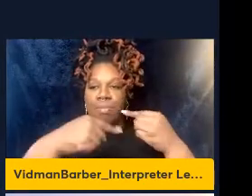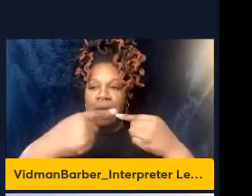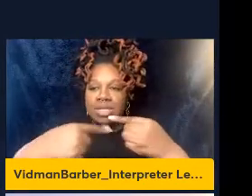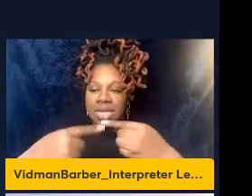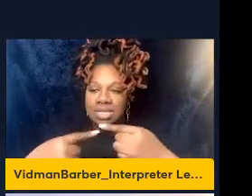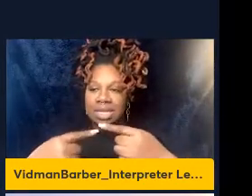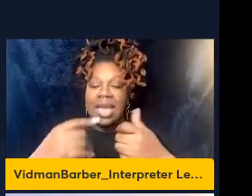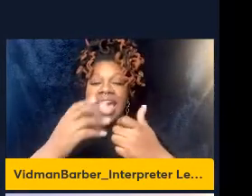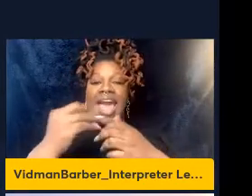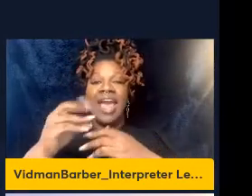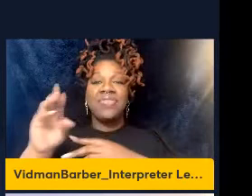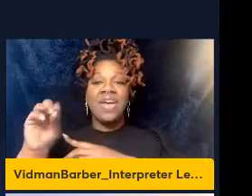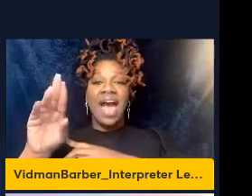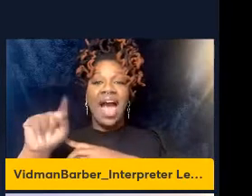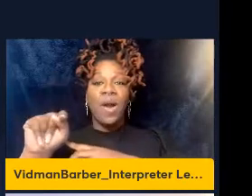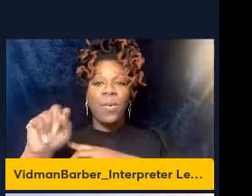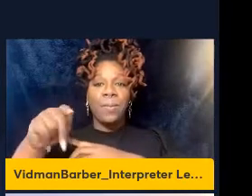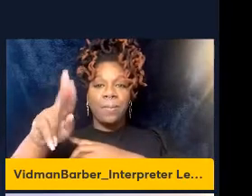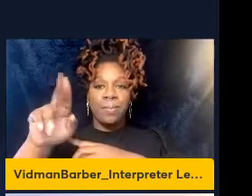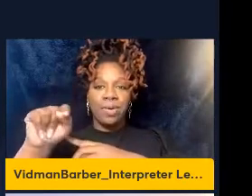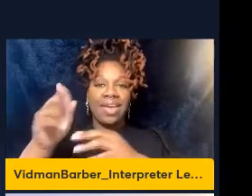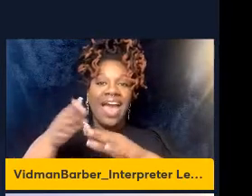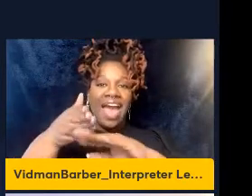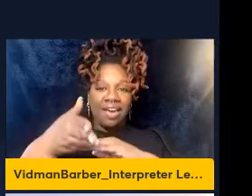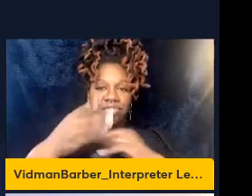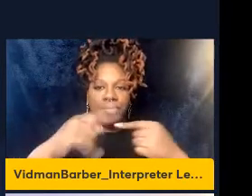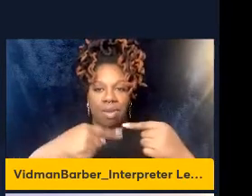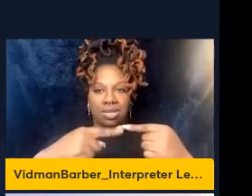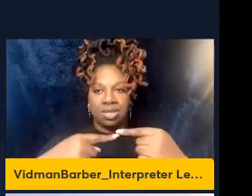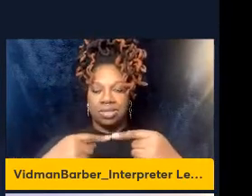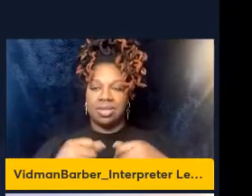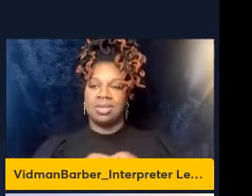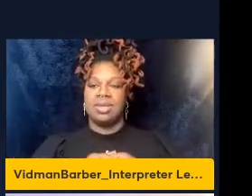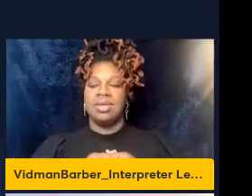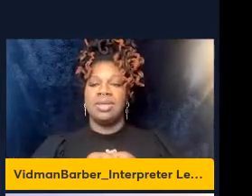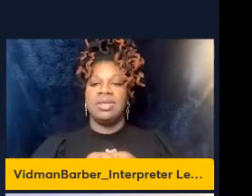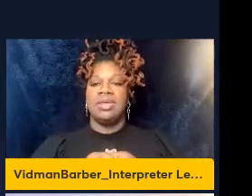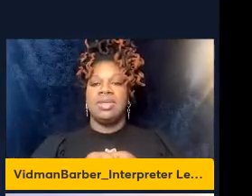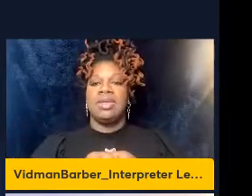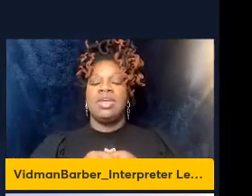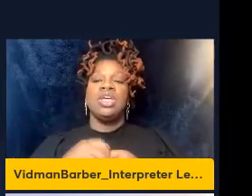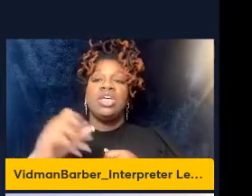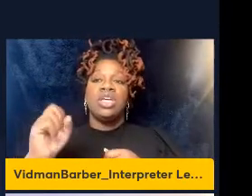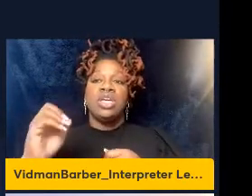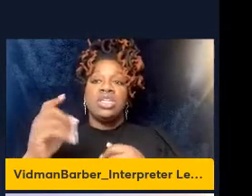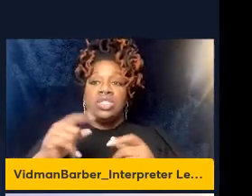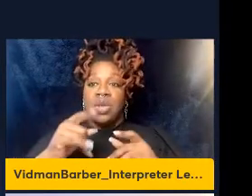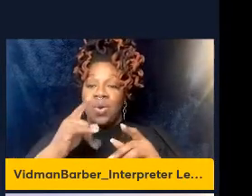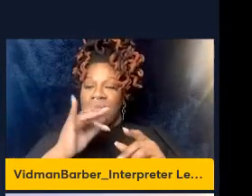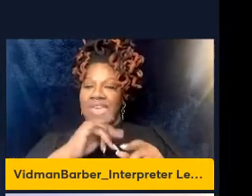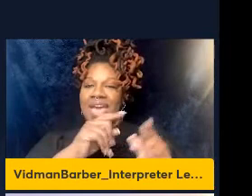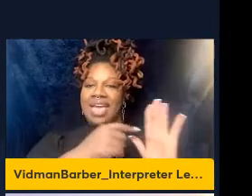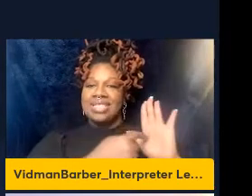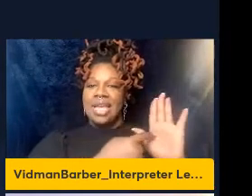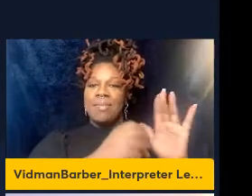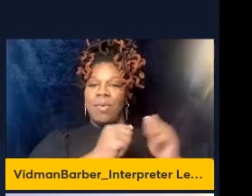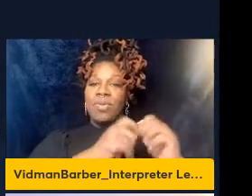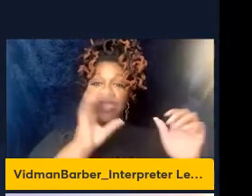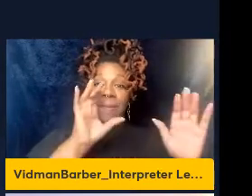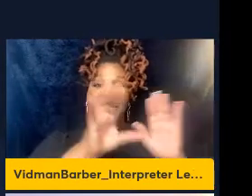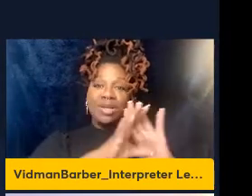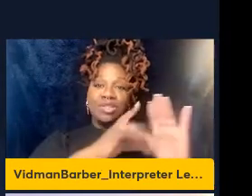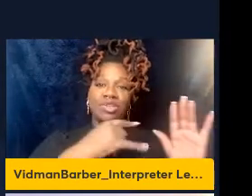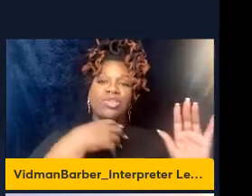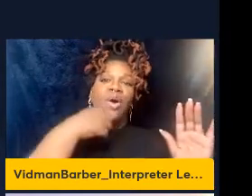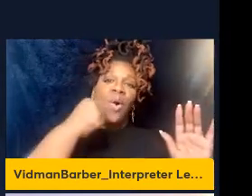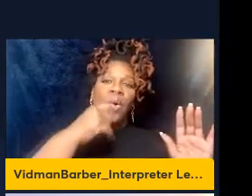is occurring after that processing. And while the example that we used with the woman, the young and